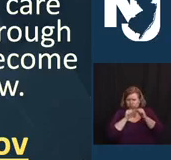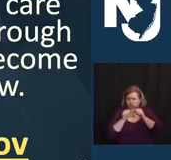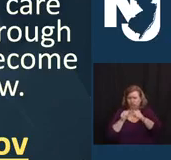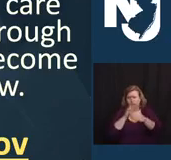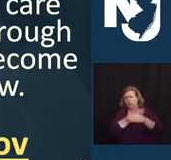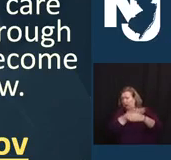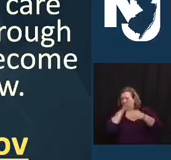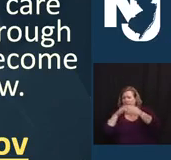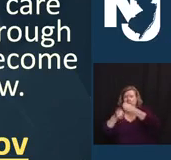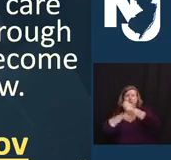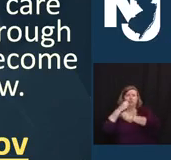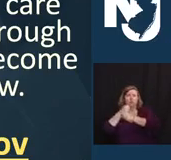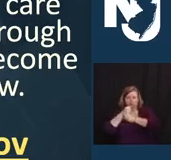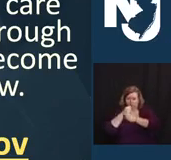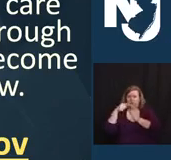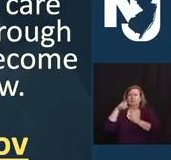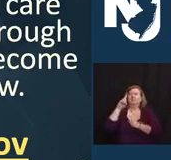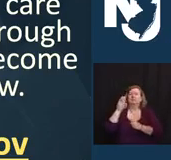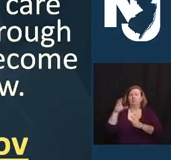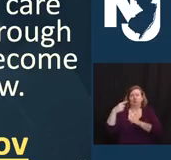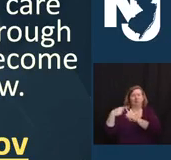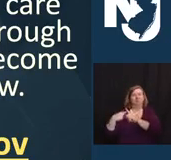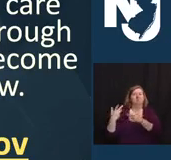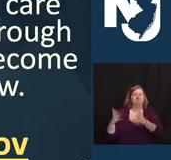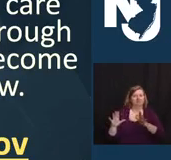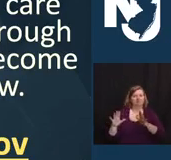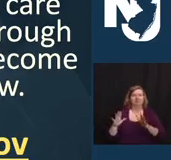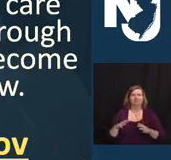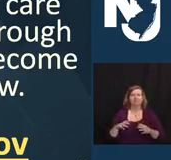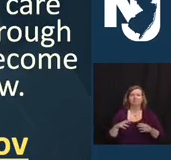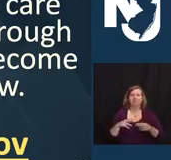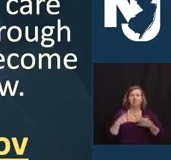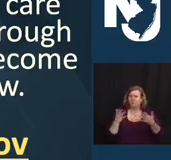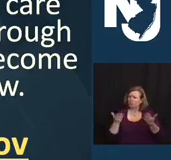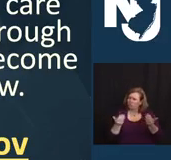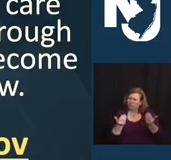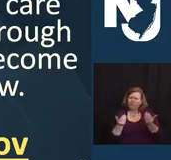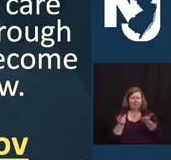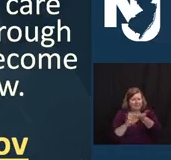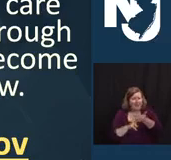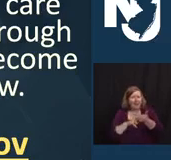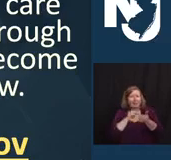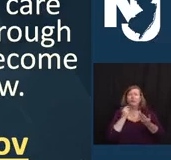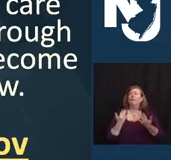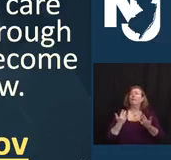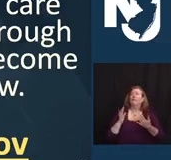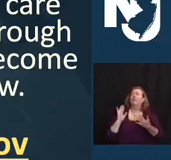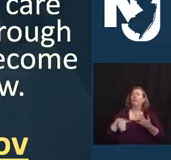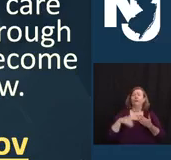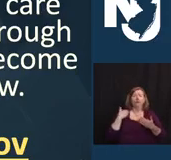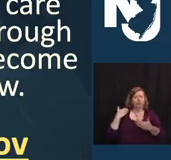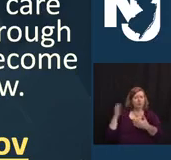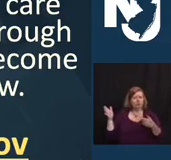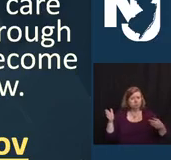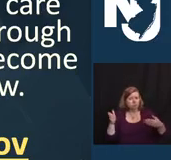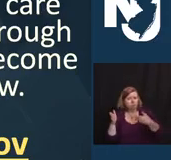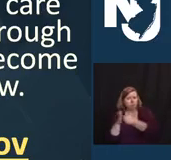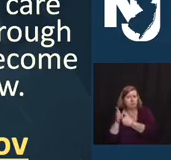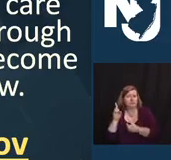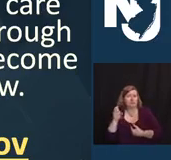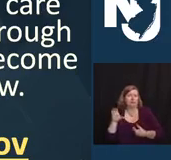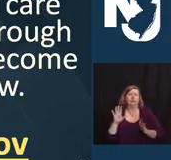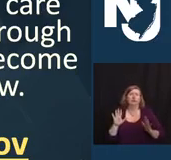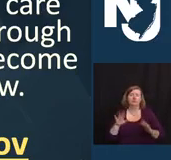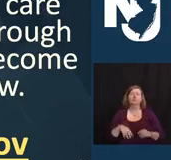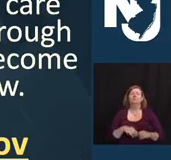up, the sooner you have access to health coverage and the new savings available. If you are already enrolled, you